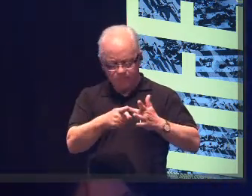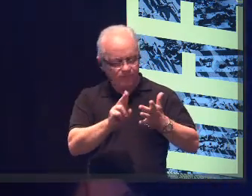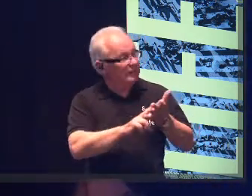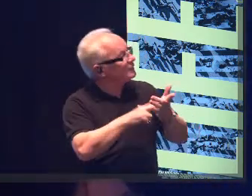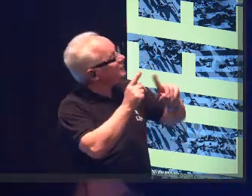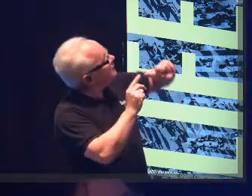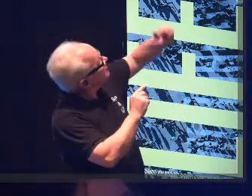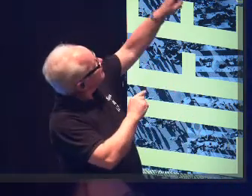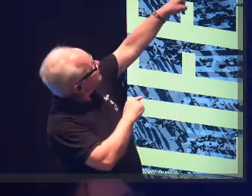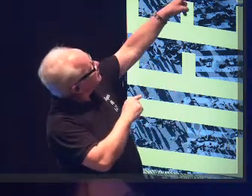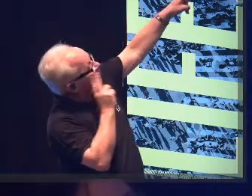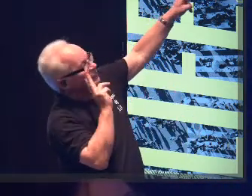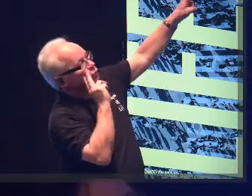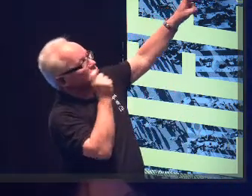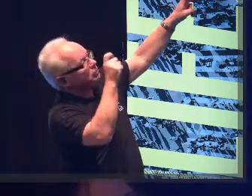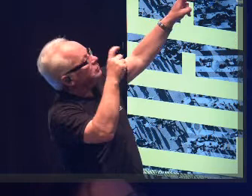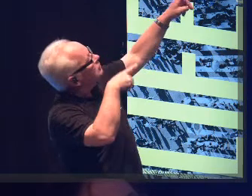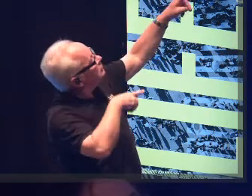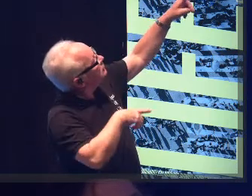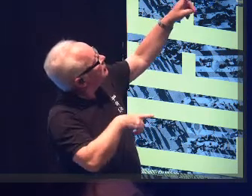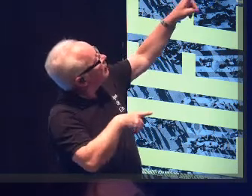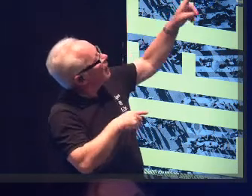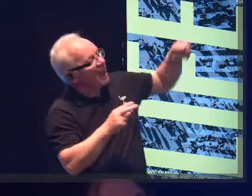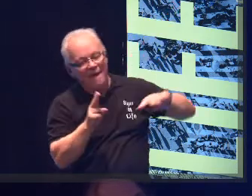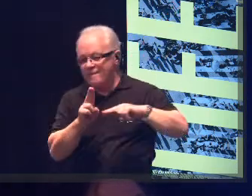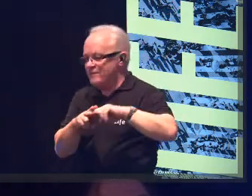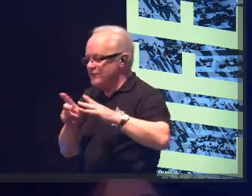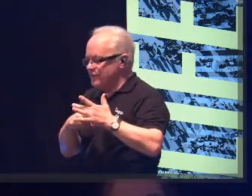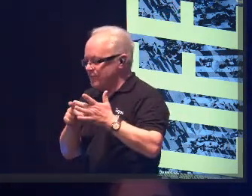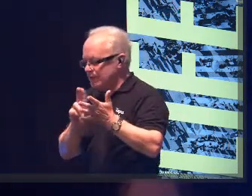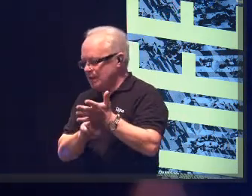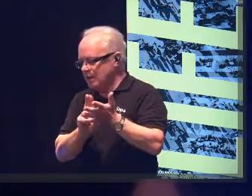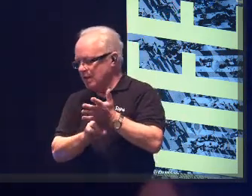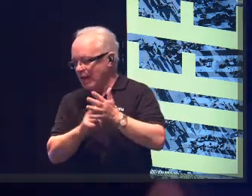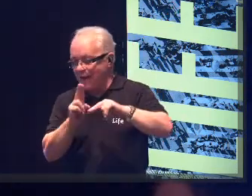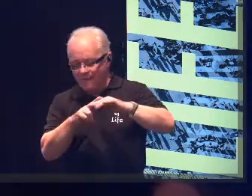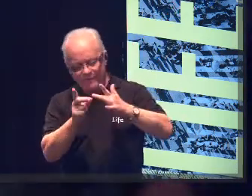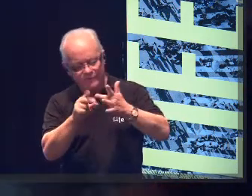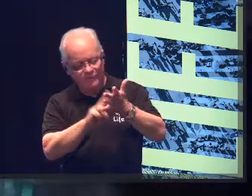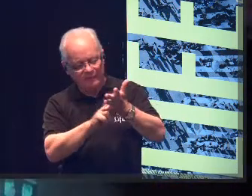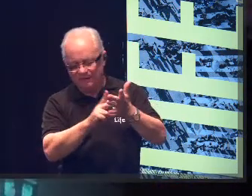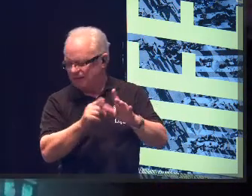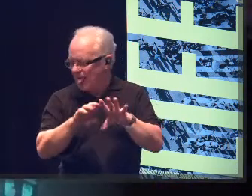picture? Which we'll hopefully get. Yep. So, like a little ball of wool.